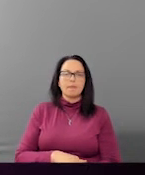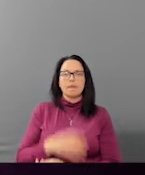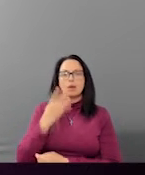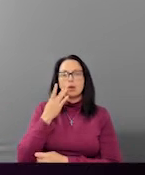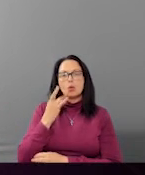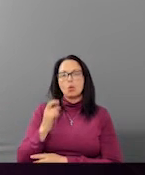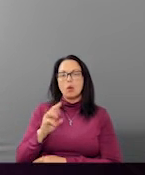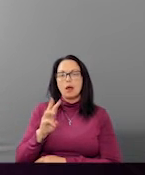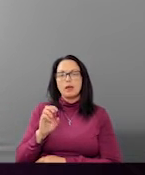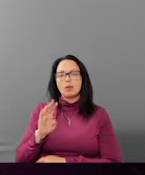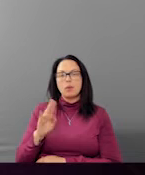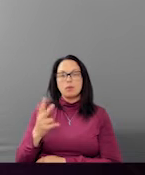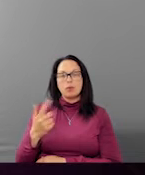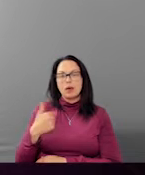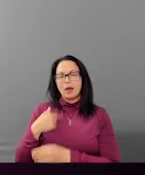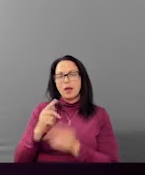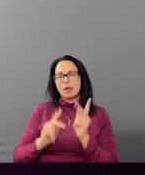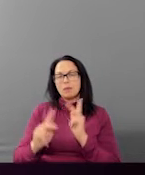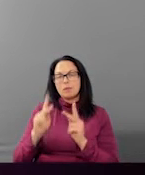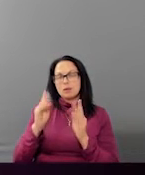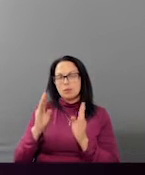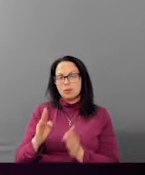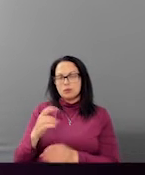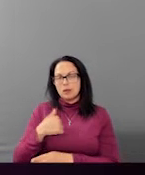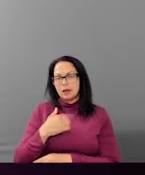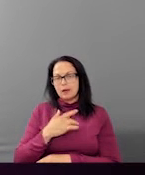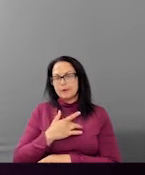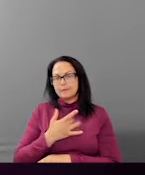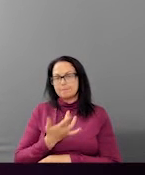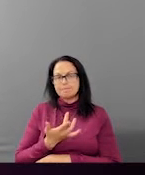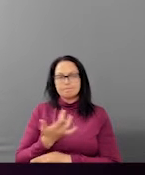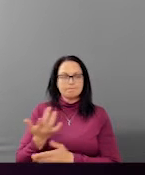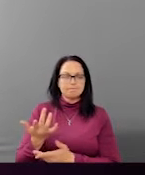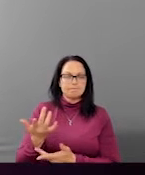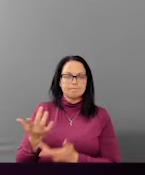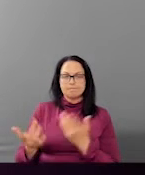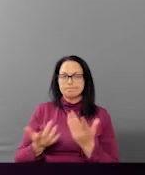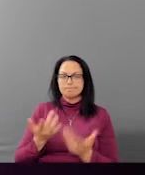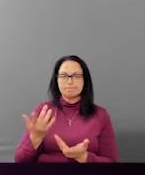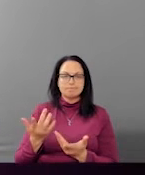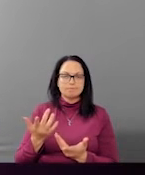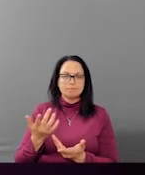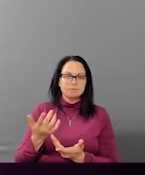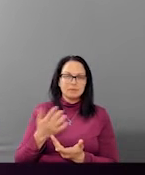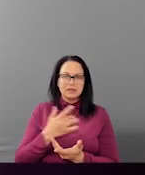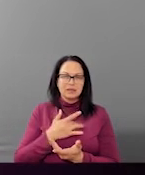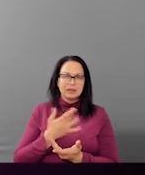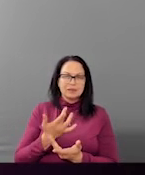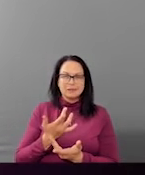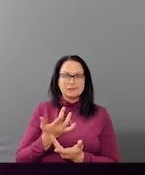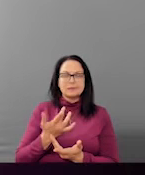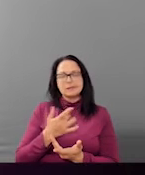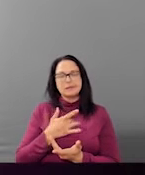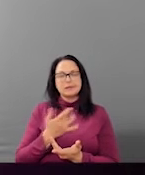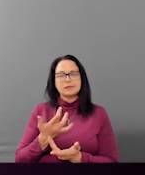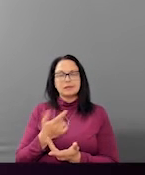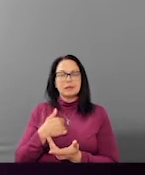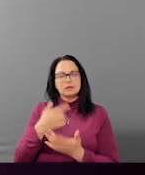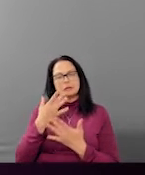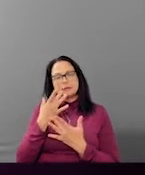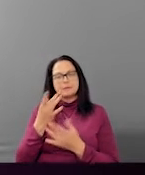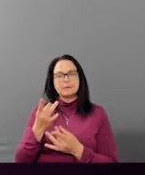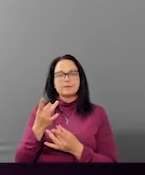for me, I'm a people person. I don't really particularly care for any technology just for the sake of technology. I'm interested in how it